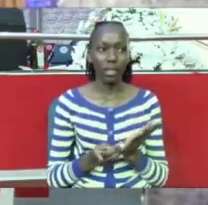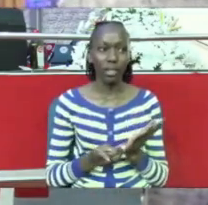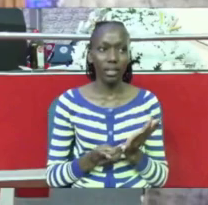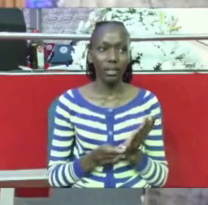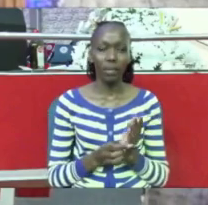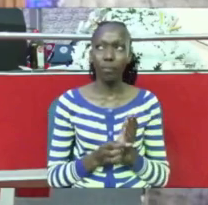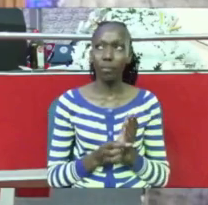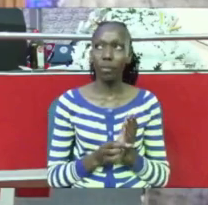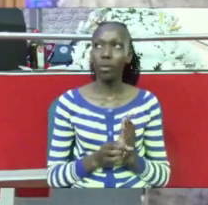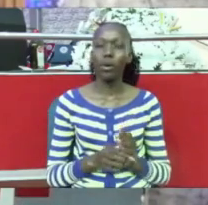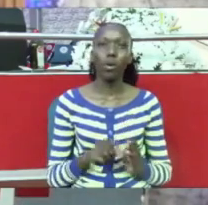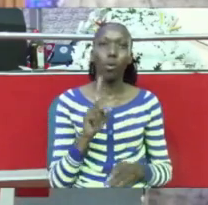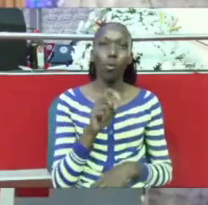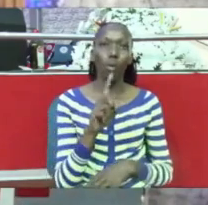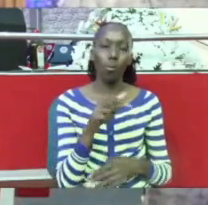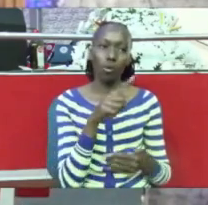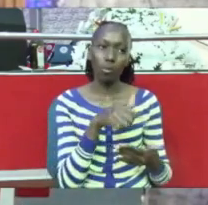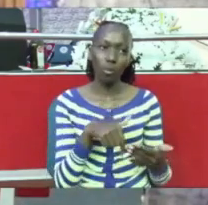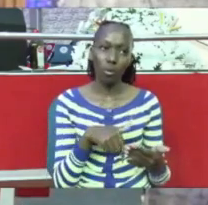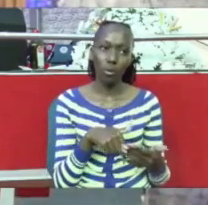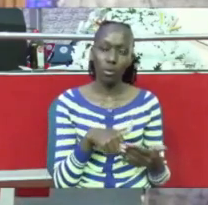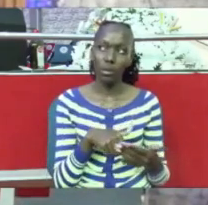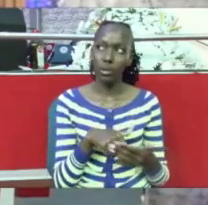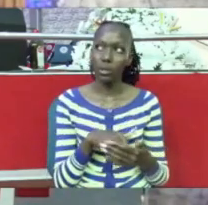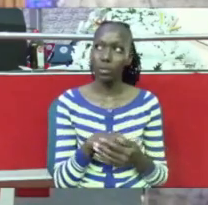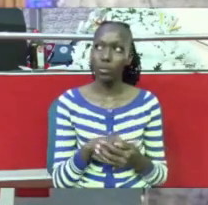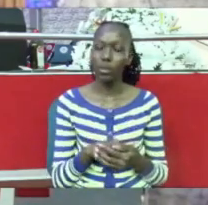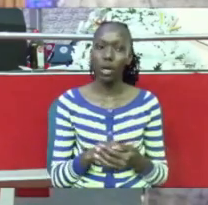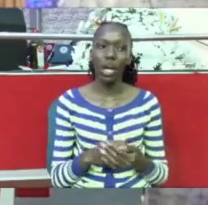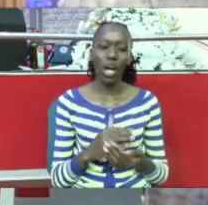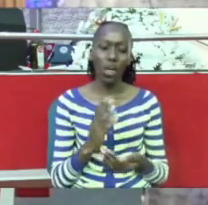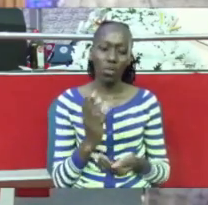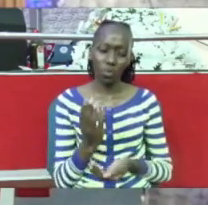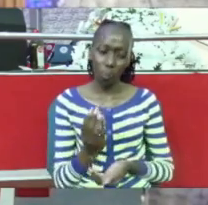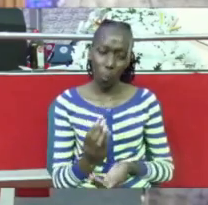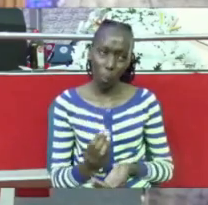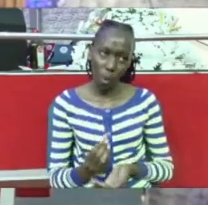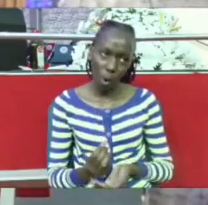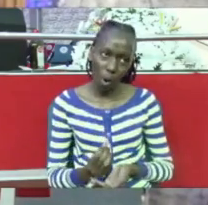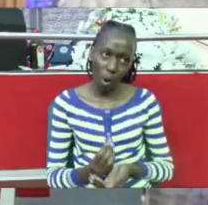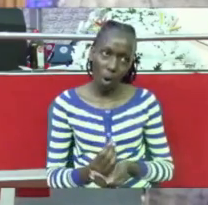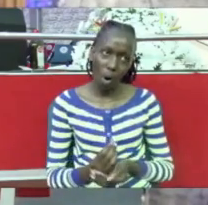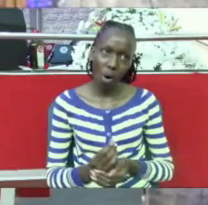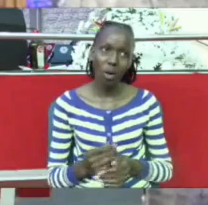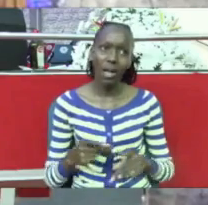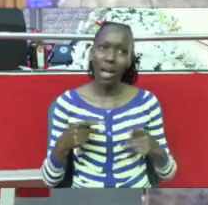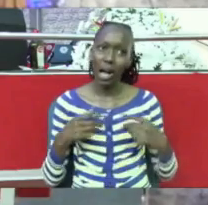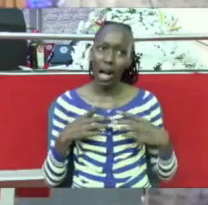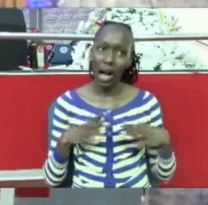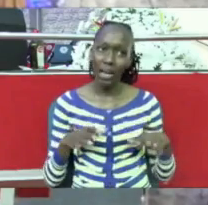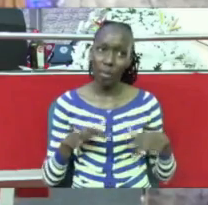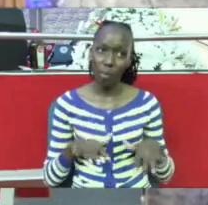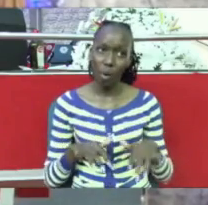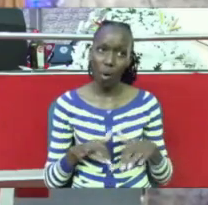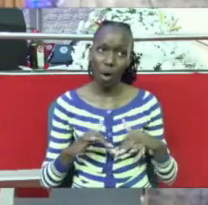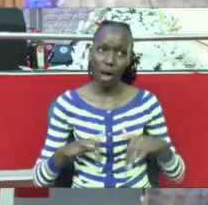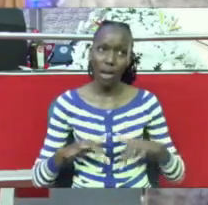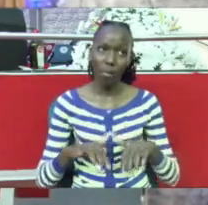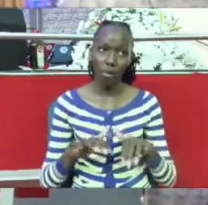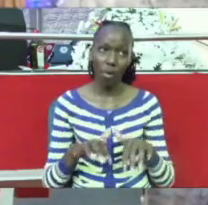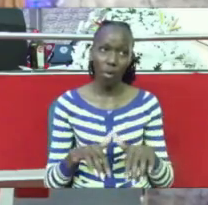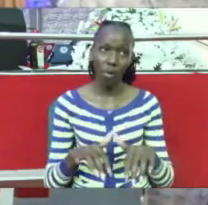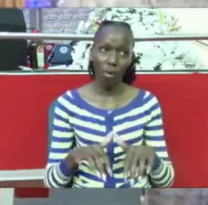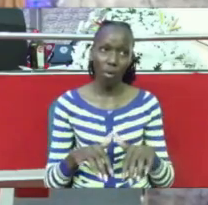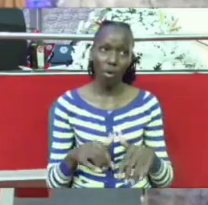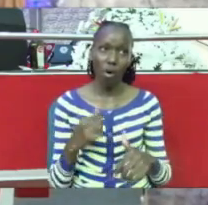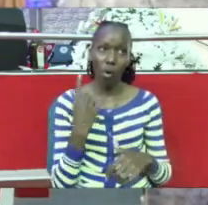slender, soft bodies and no limbs. Ni yule mnyama mdogo ambaye anatambaa ambaye hana miguu. As you